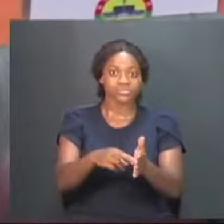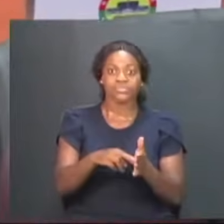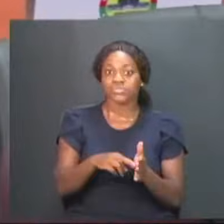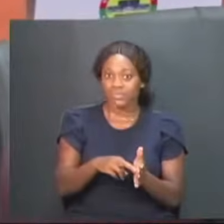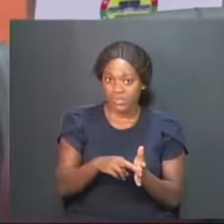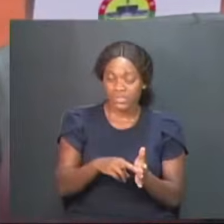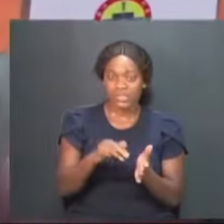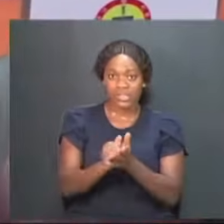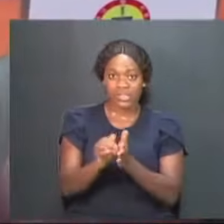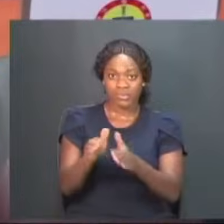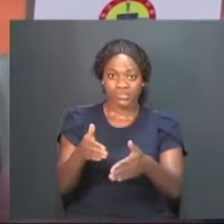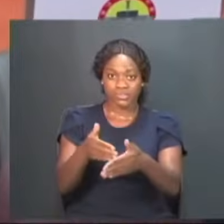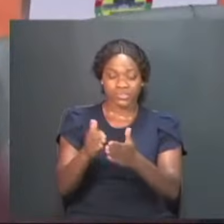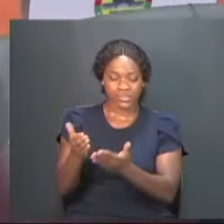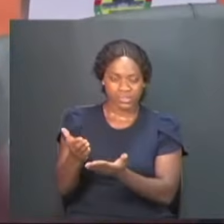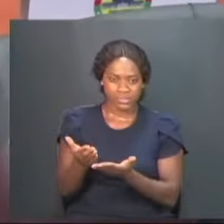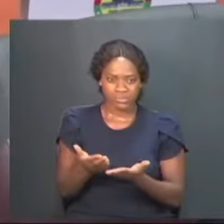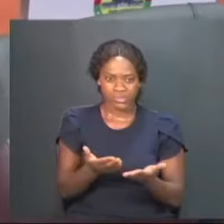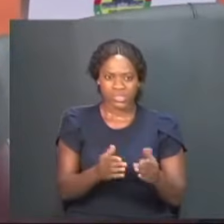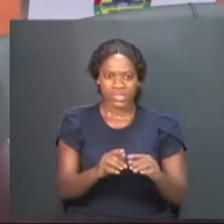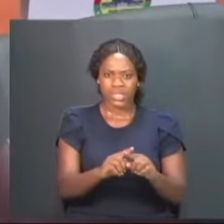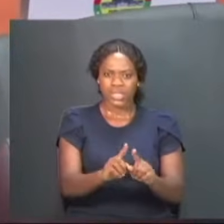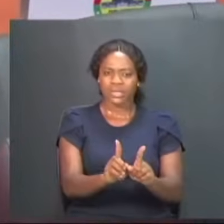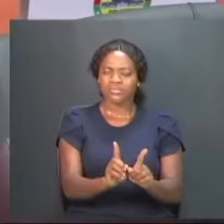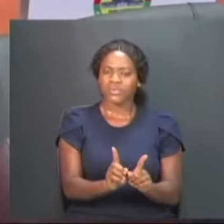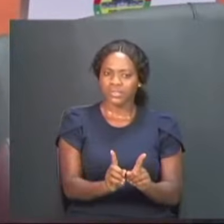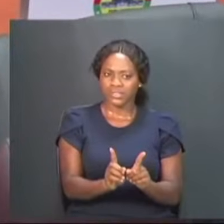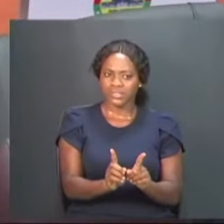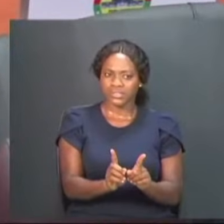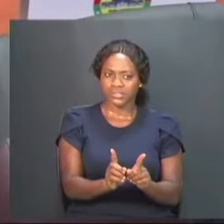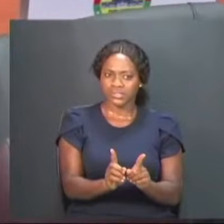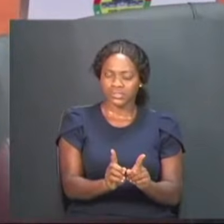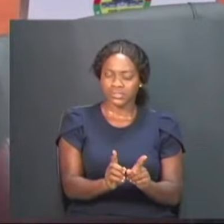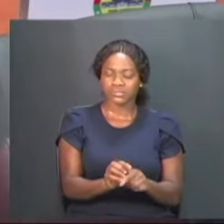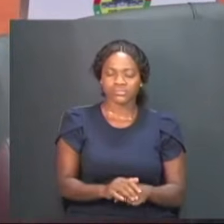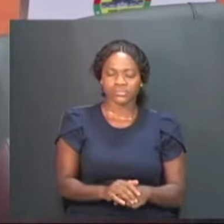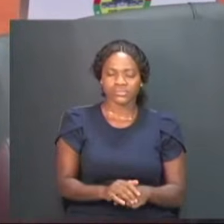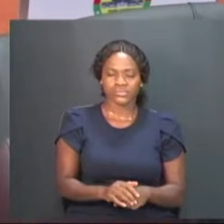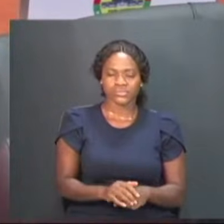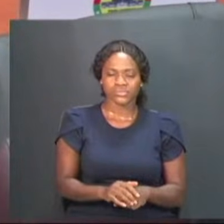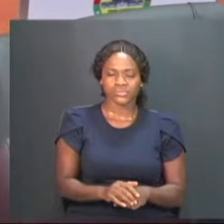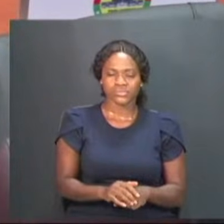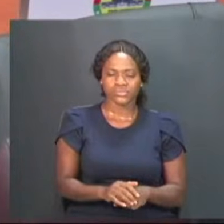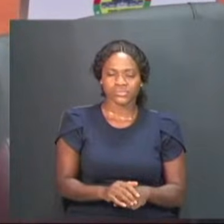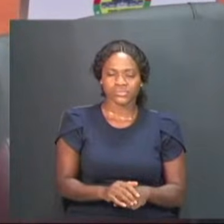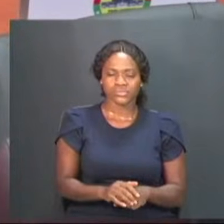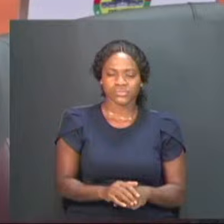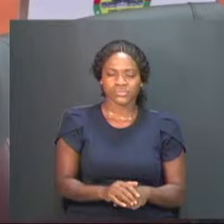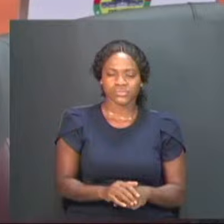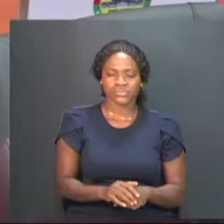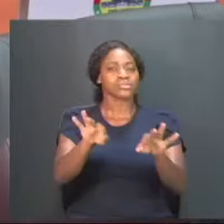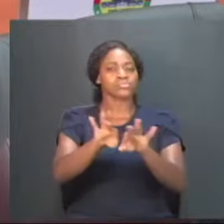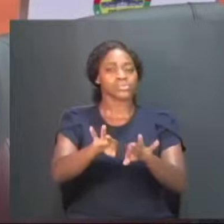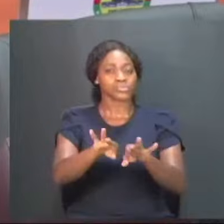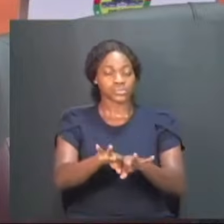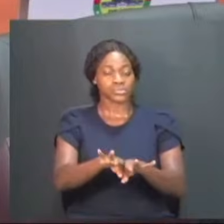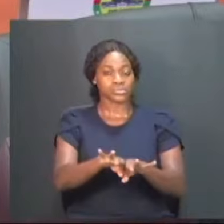the majority leader. But this, such an important agreement that has attracted a lot